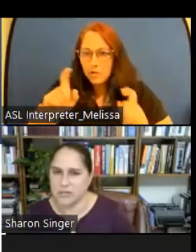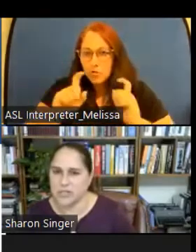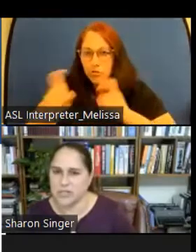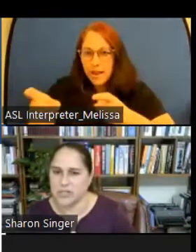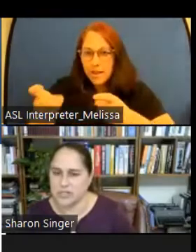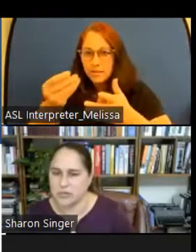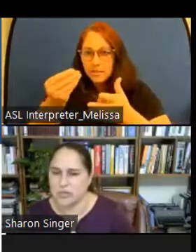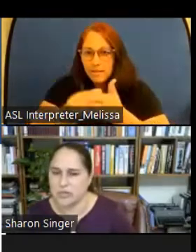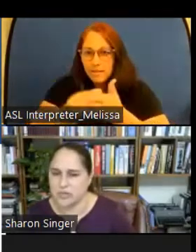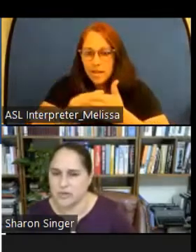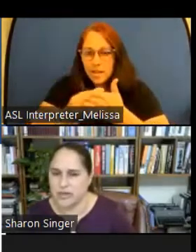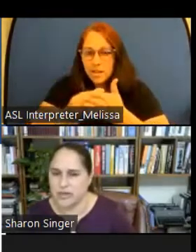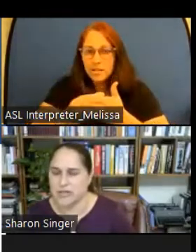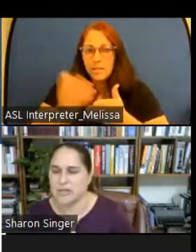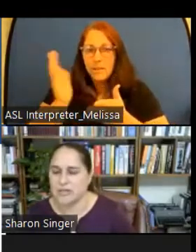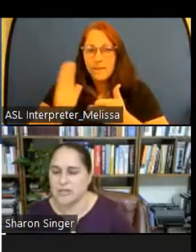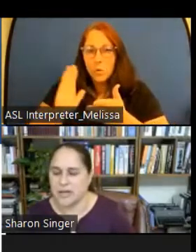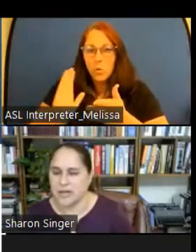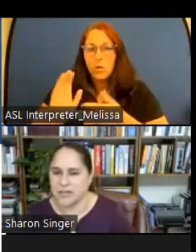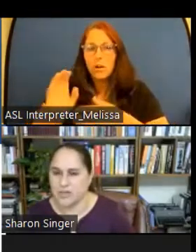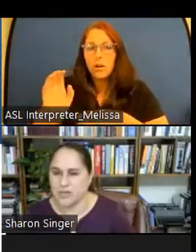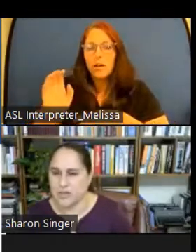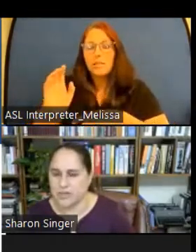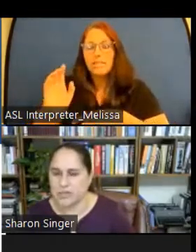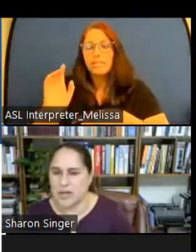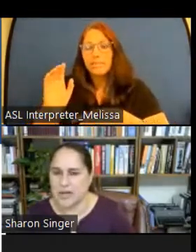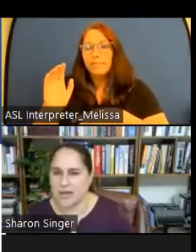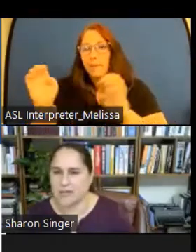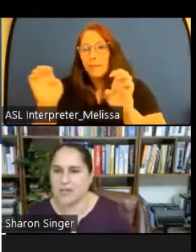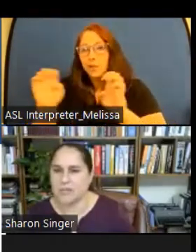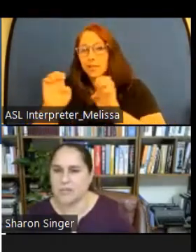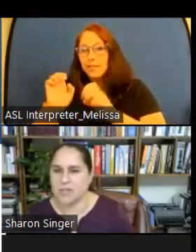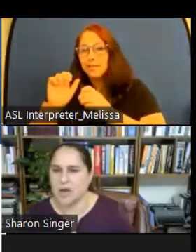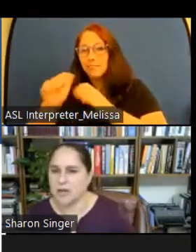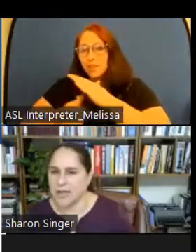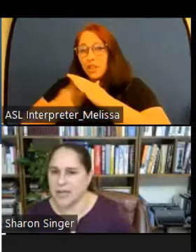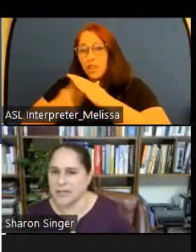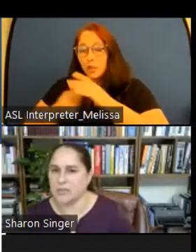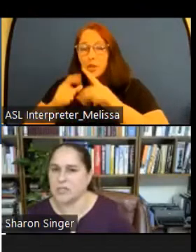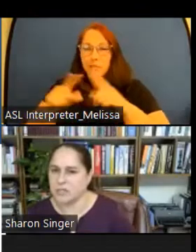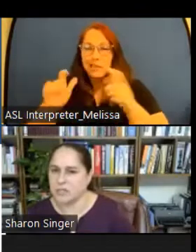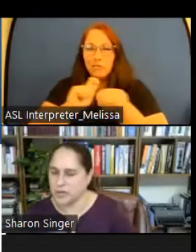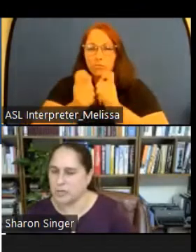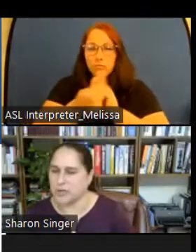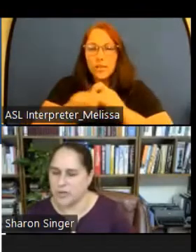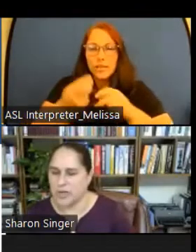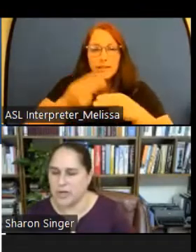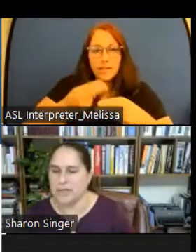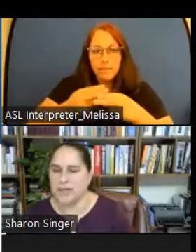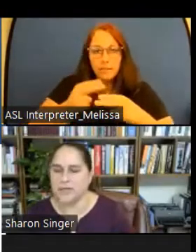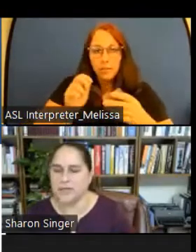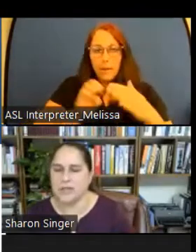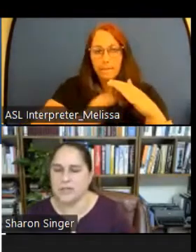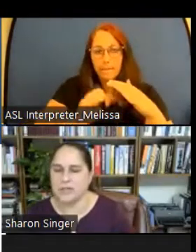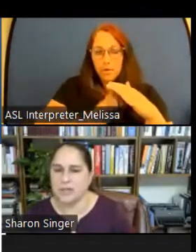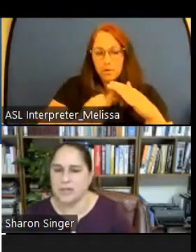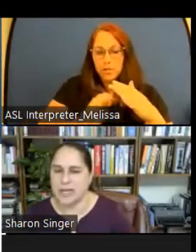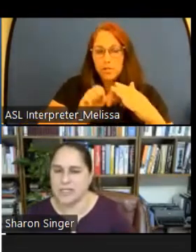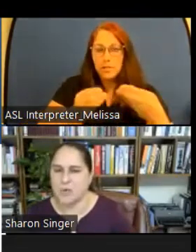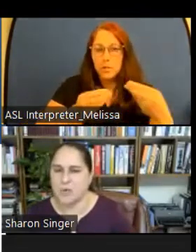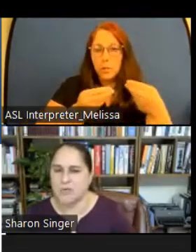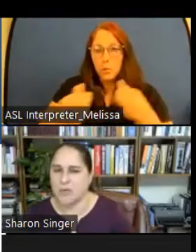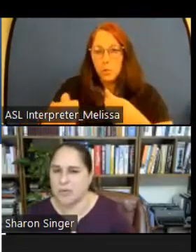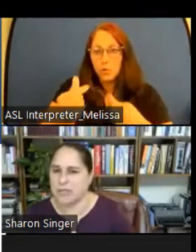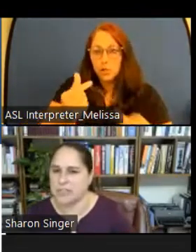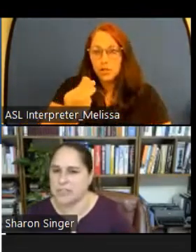to the Emergency Solutions Grant in 2009 with the Hearth Act, which also put into place